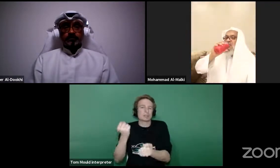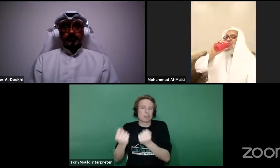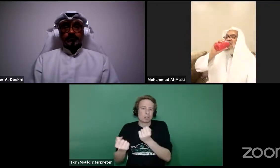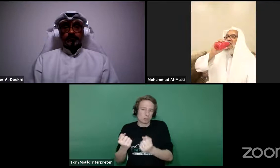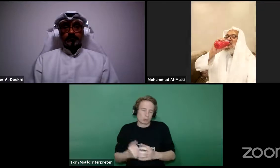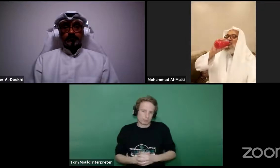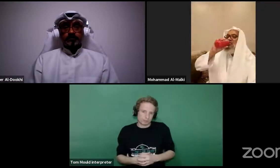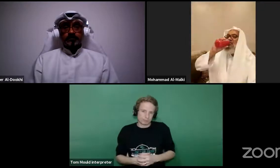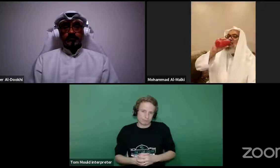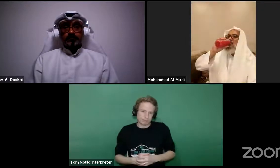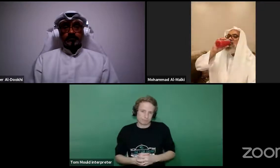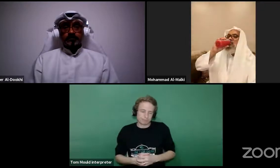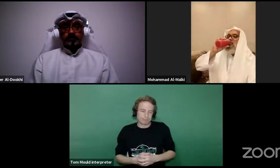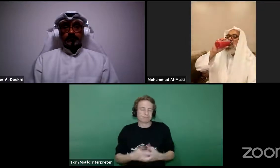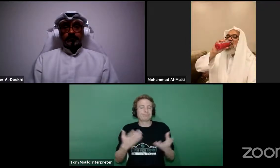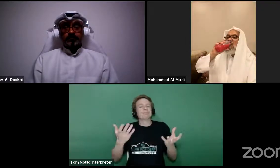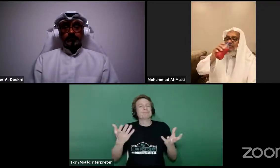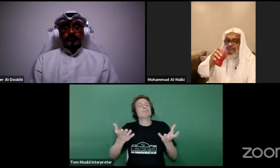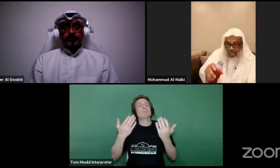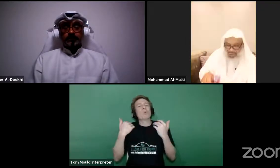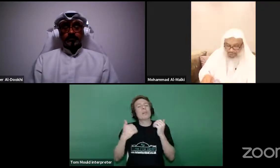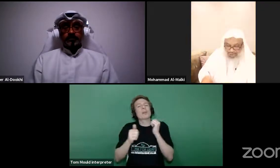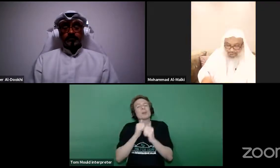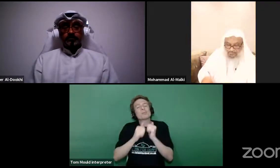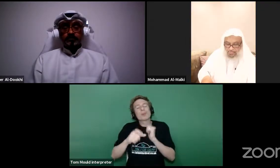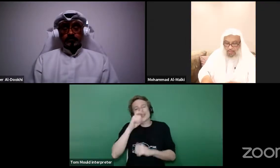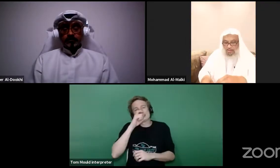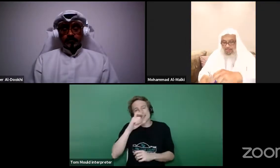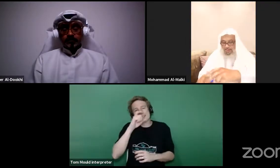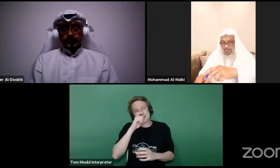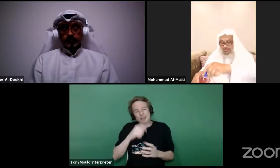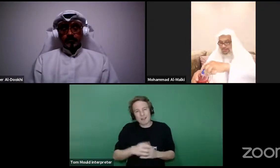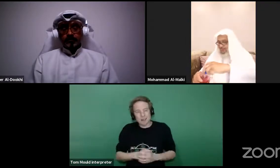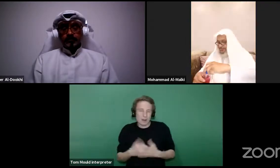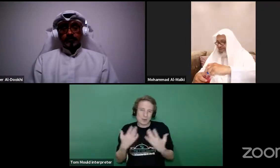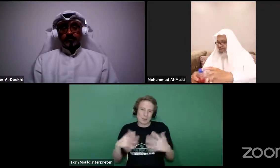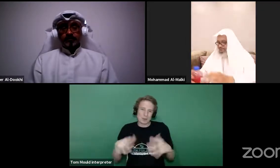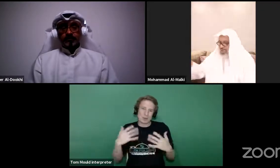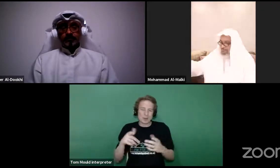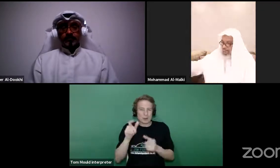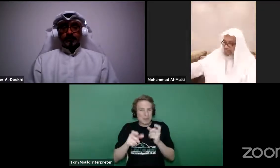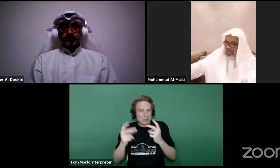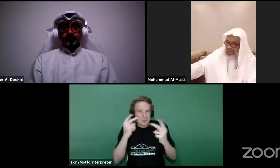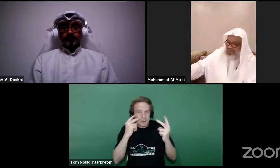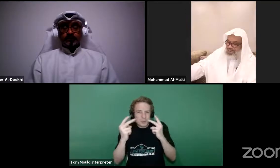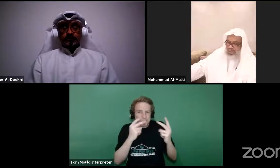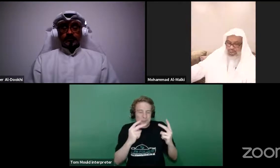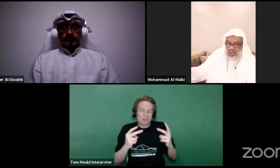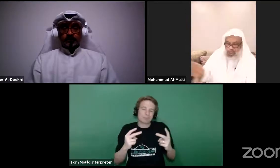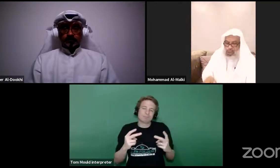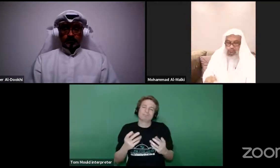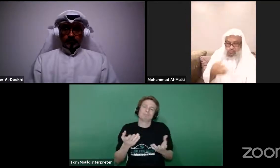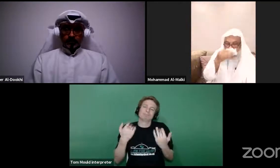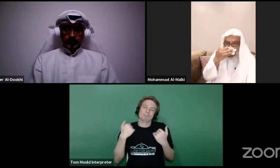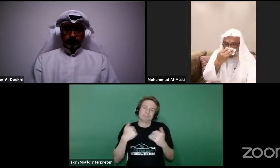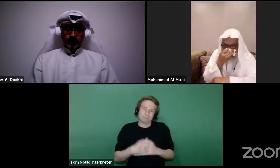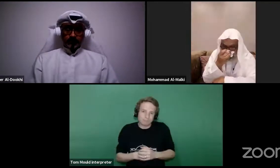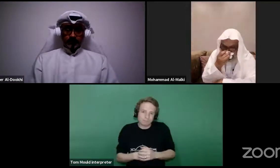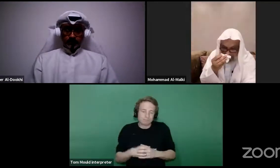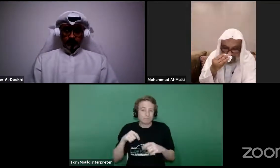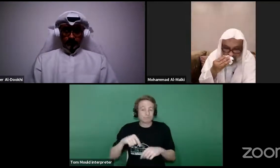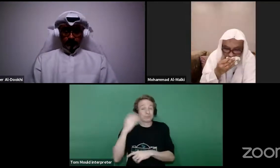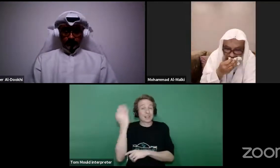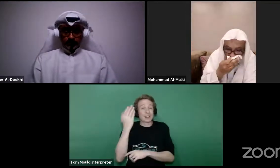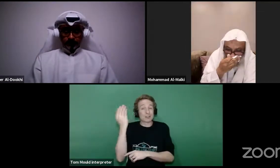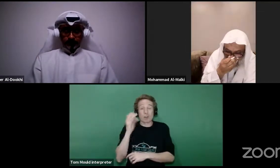I welcome you, brothers and sisters, O listeners, to another meeting from the meetings of the Islam for